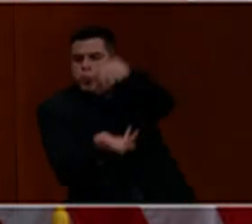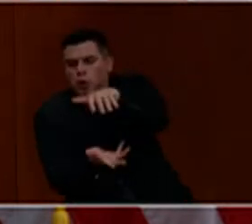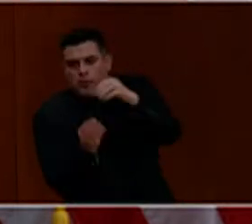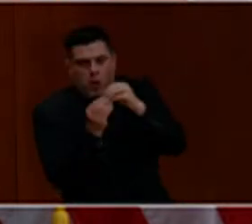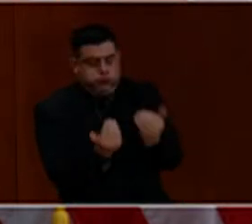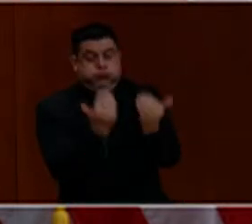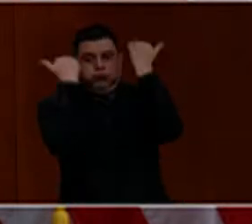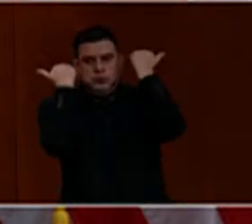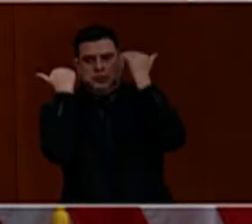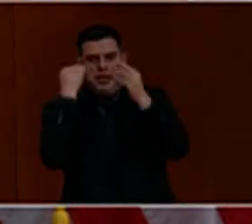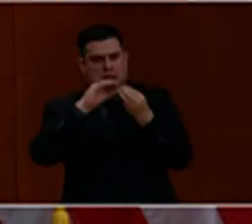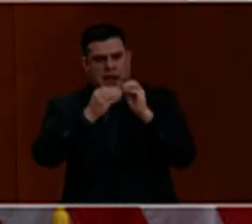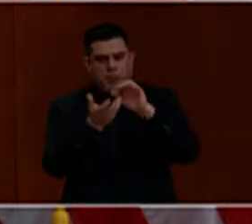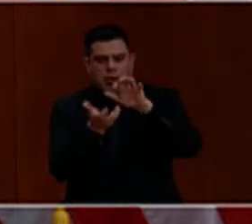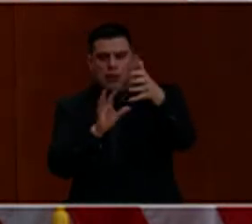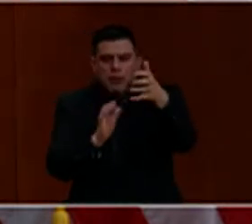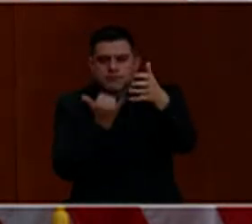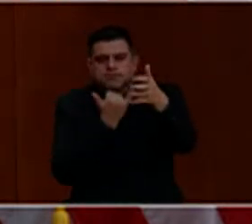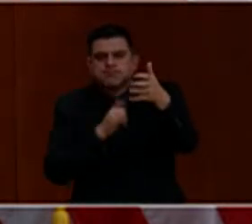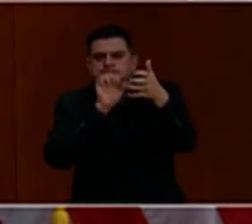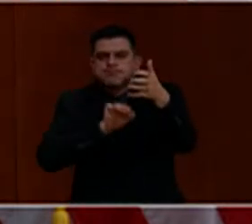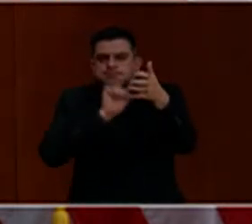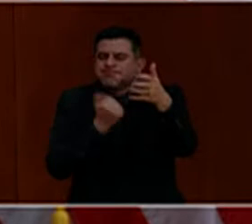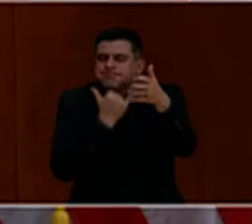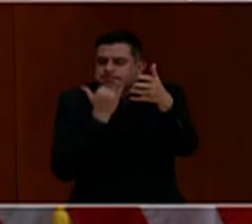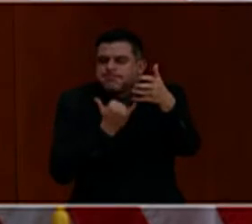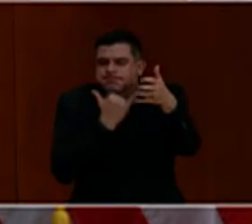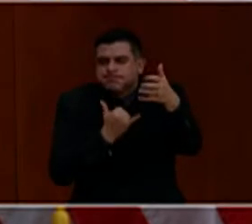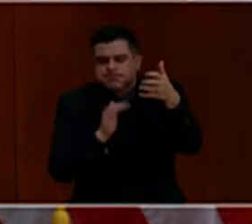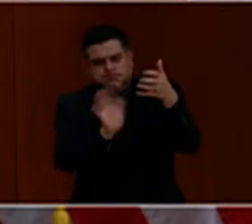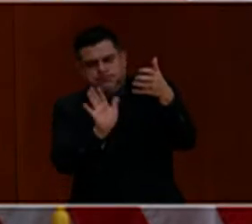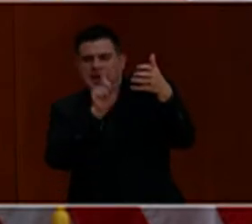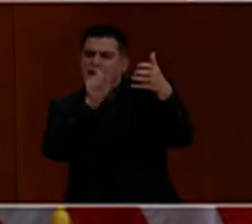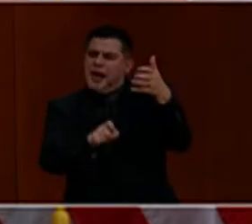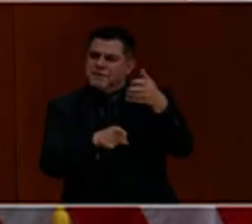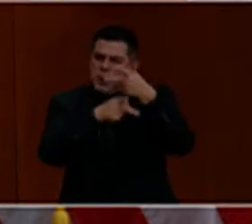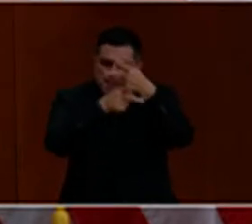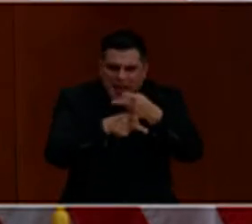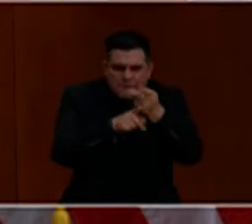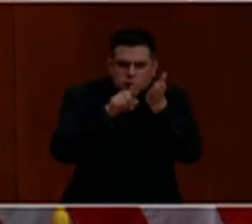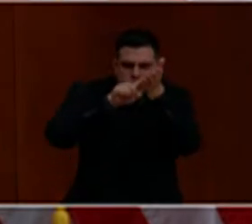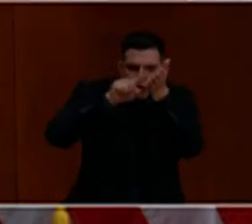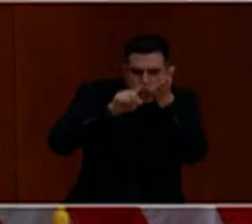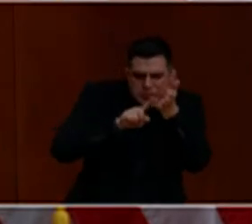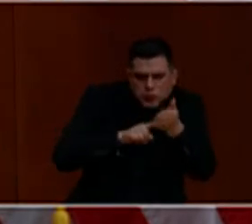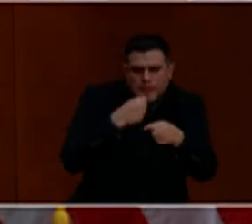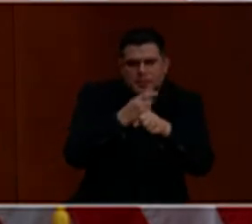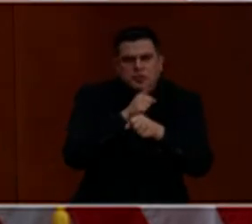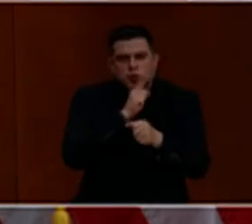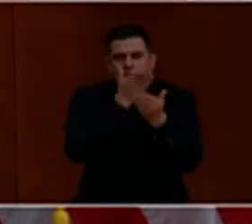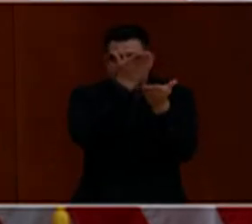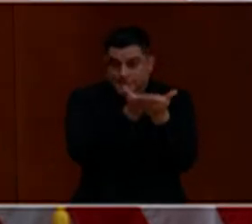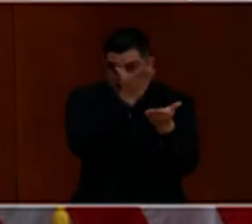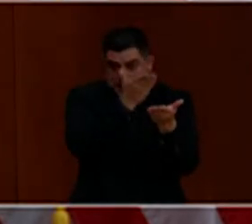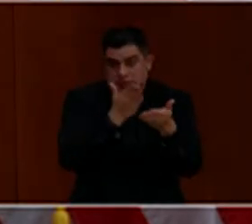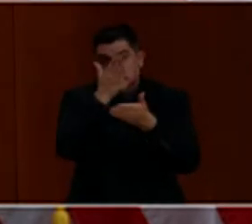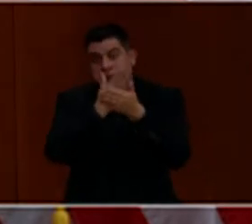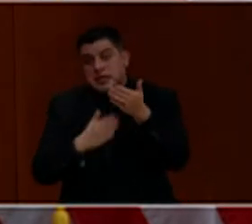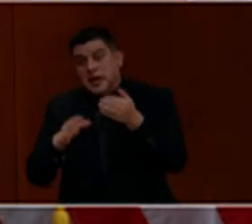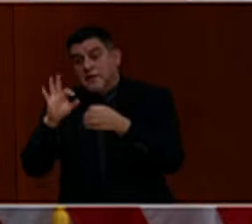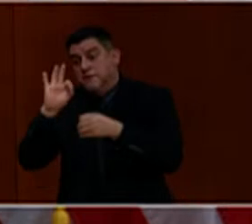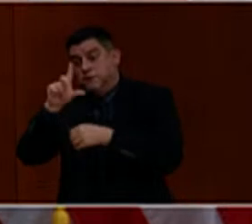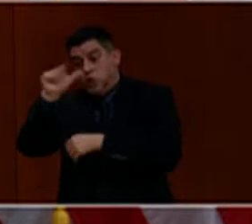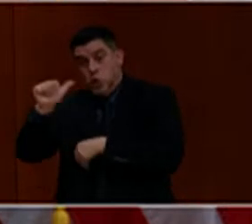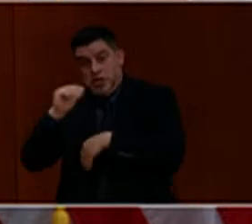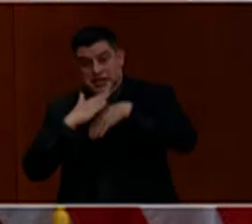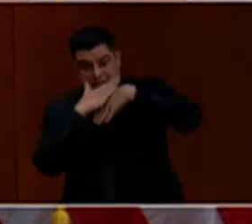it every day to try to understand. You also have some other parts of Florida, some more rural areas that may have increased